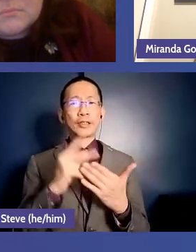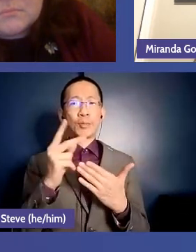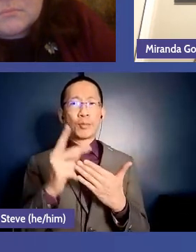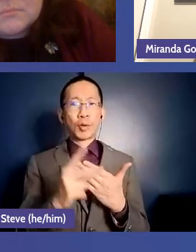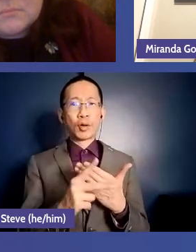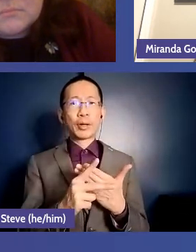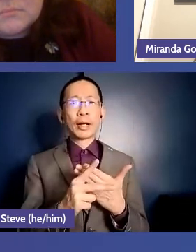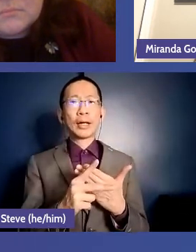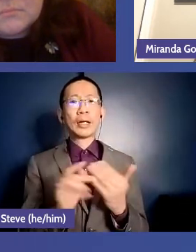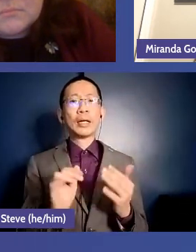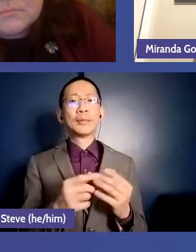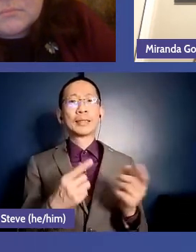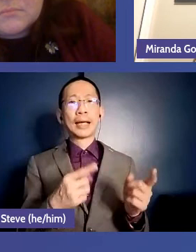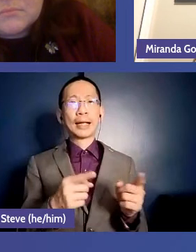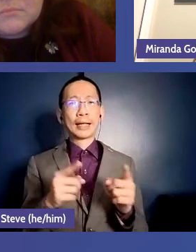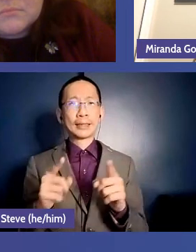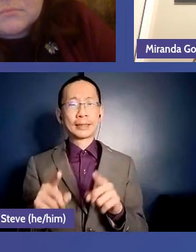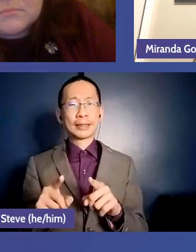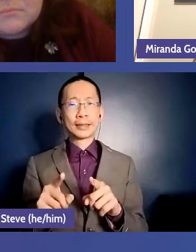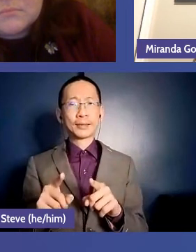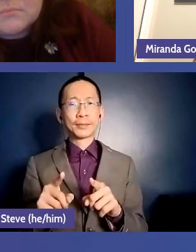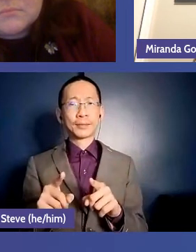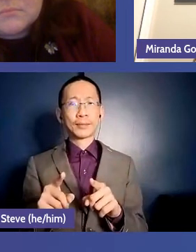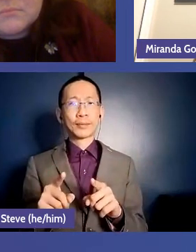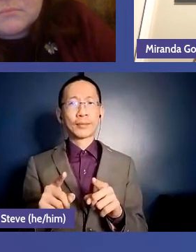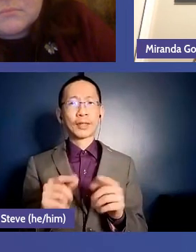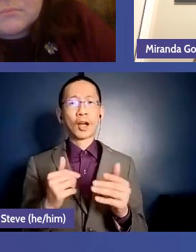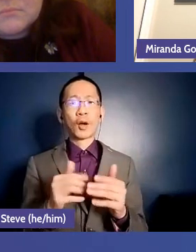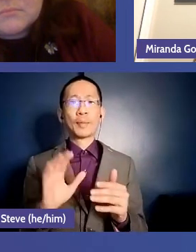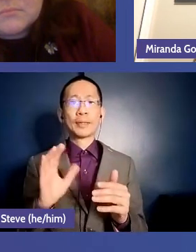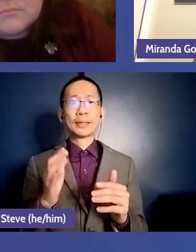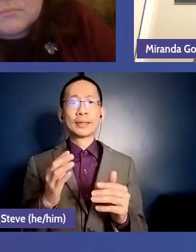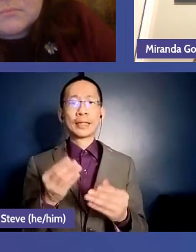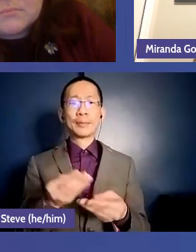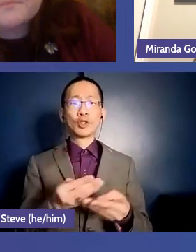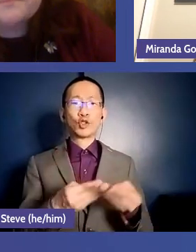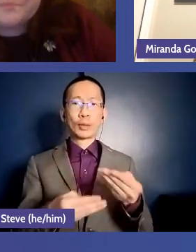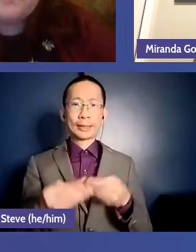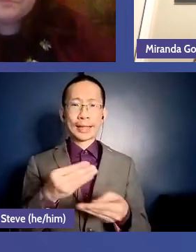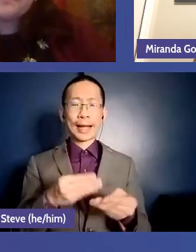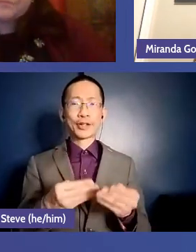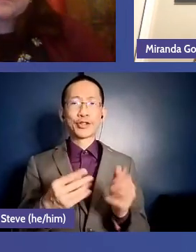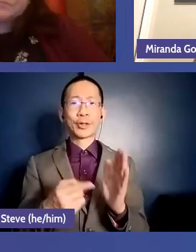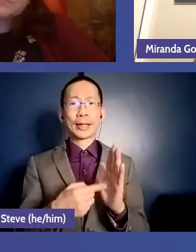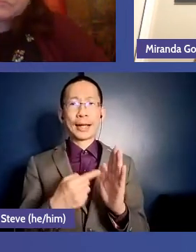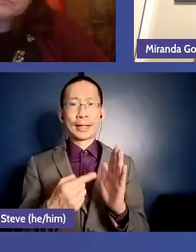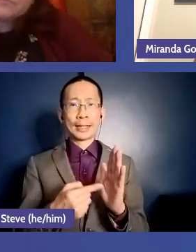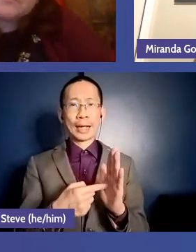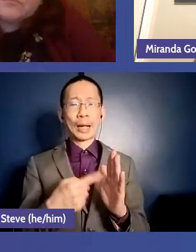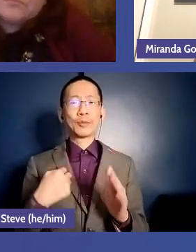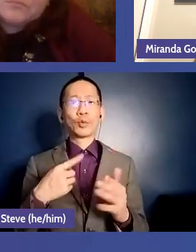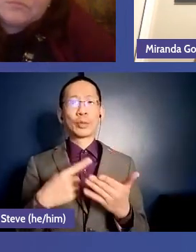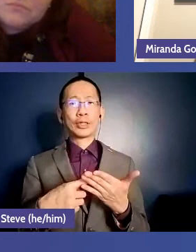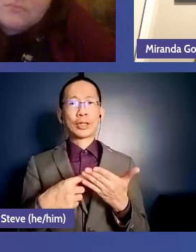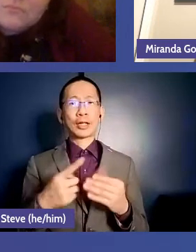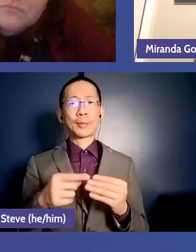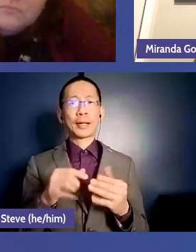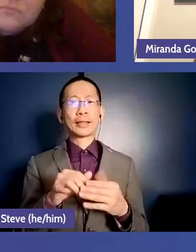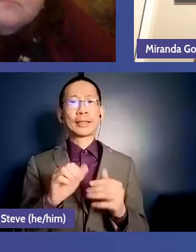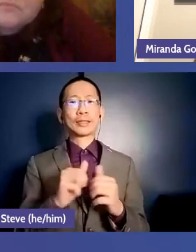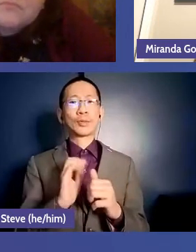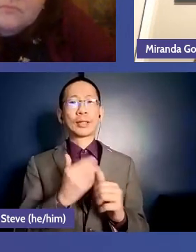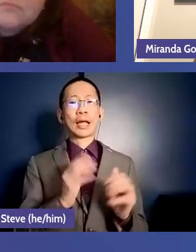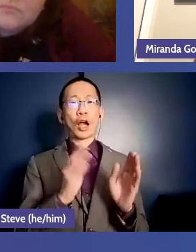that exist almost seem transactional at times, right? We talked about this in our prep